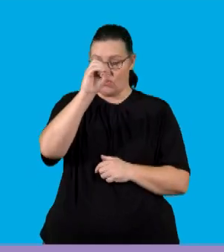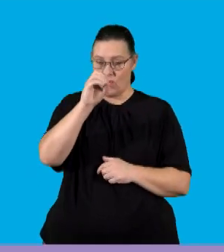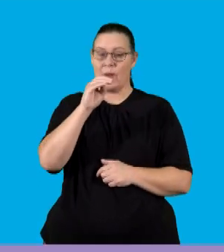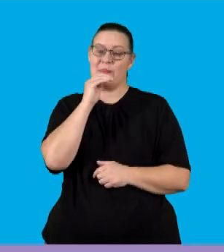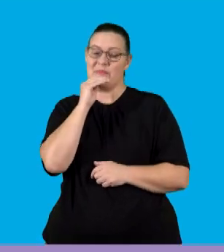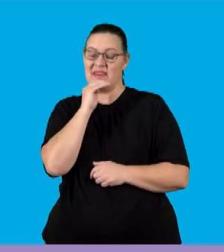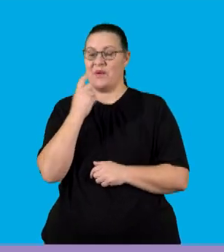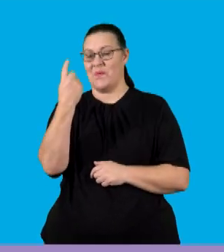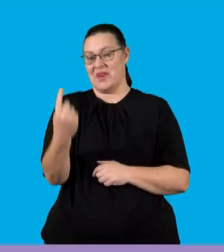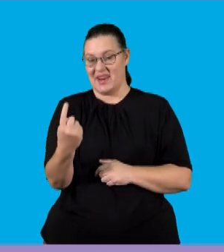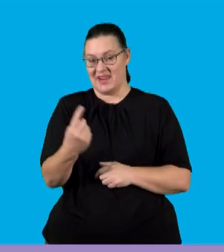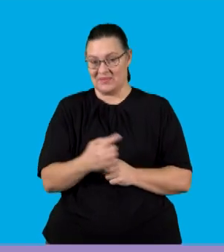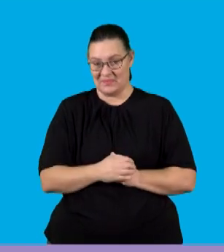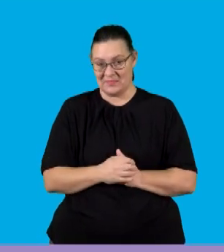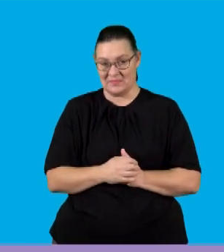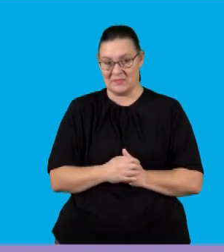a 1.